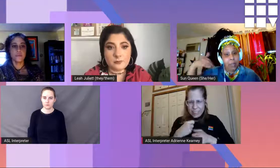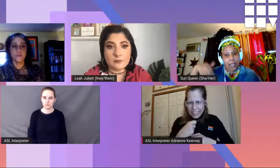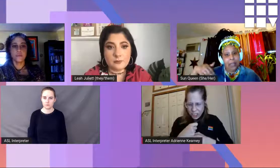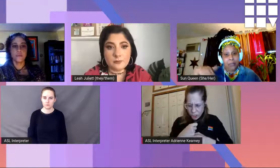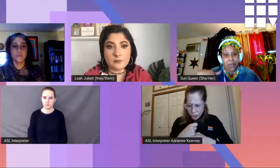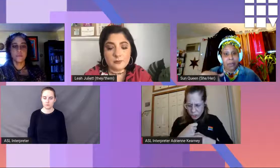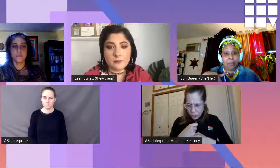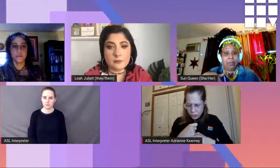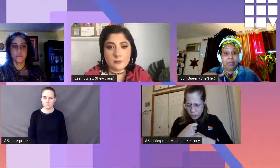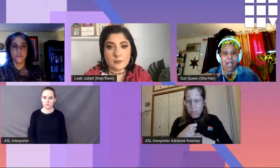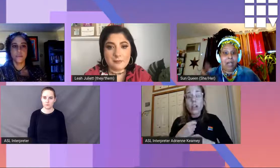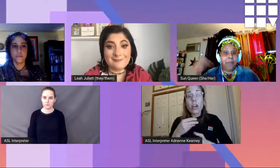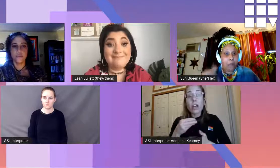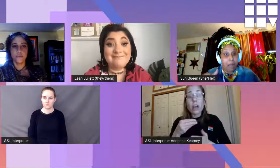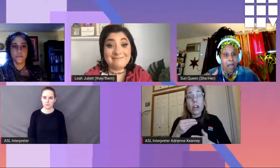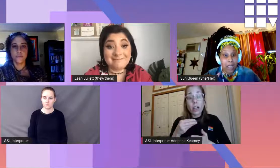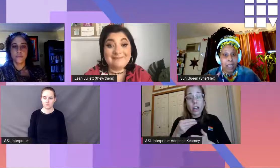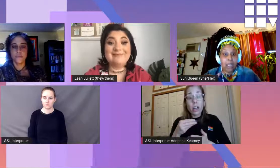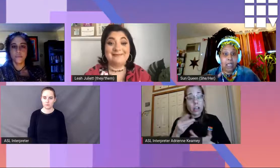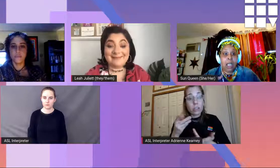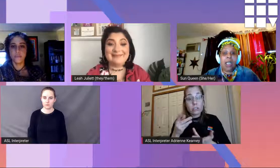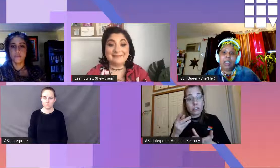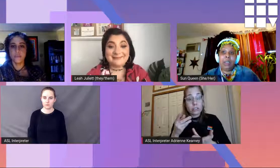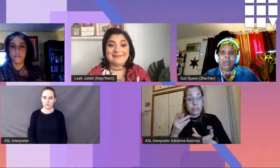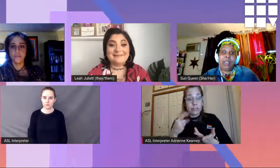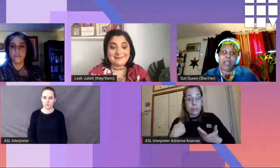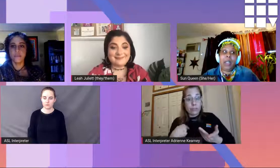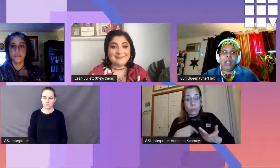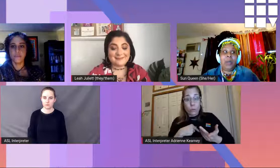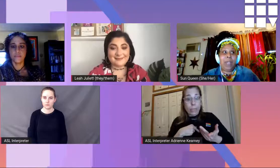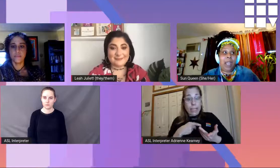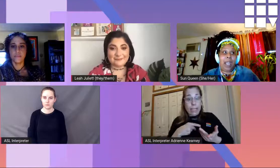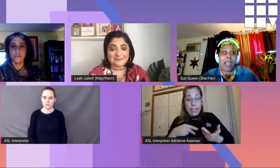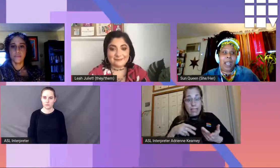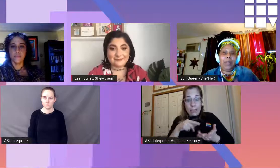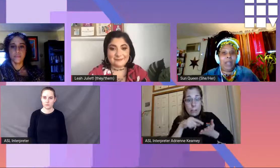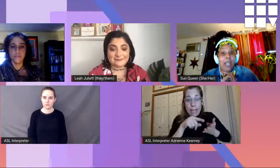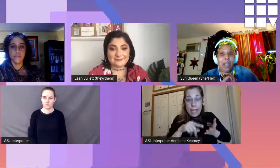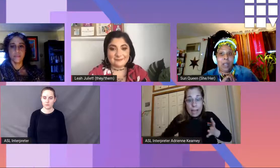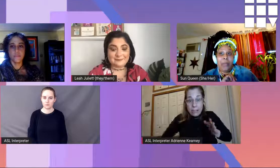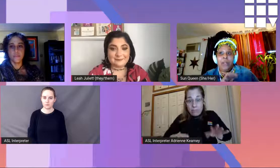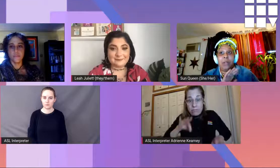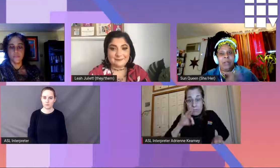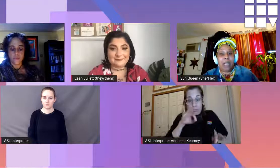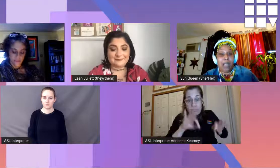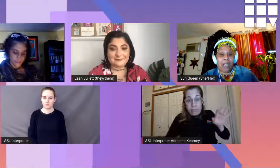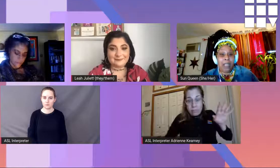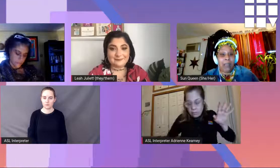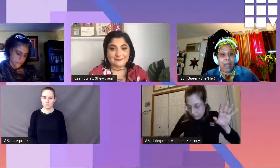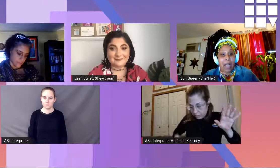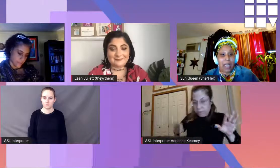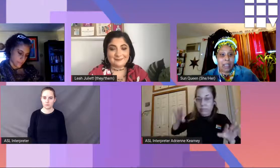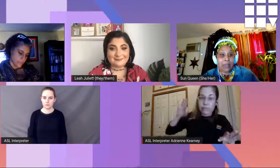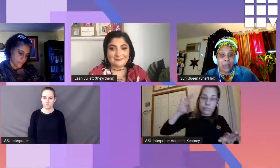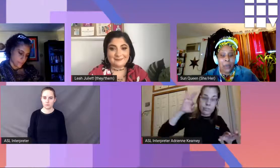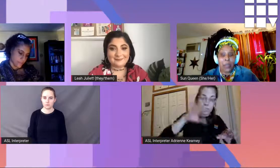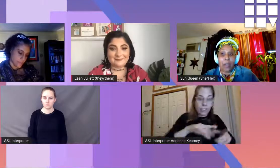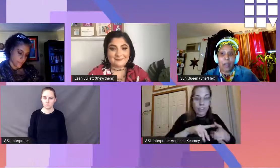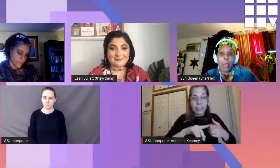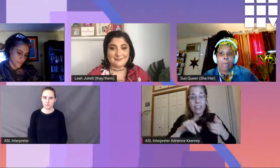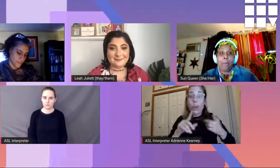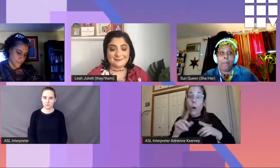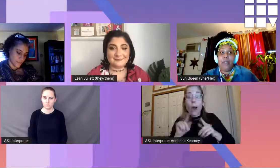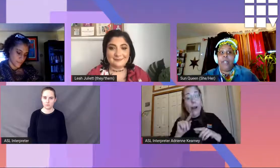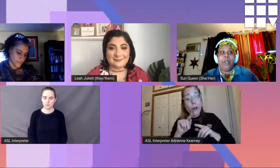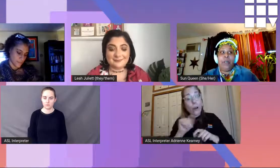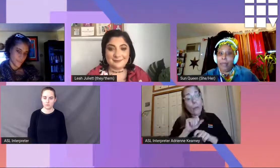was coming from out of our pockets. So it's like, okay, here I am, clocking in my